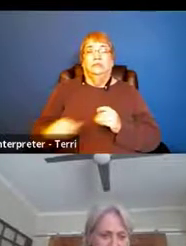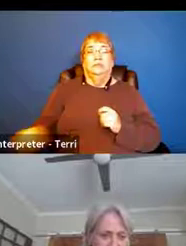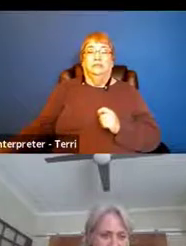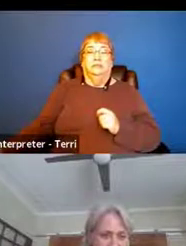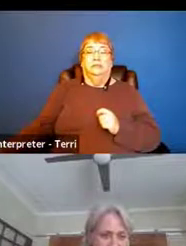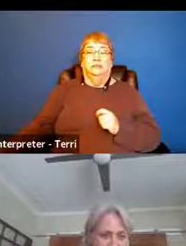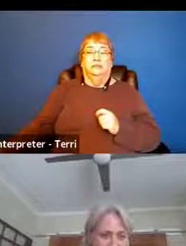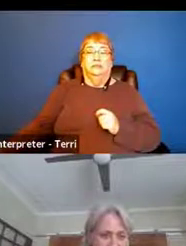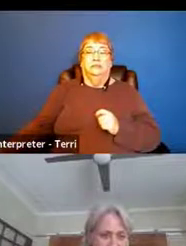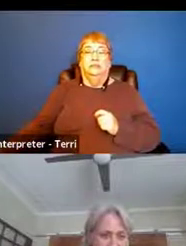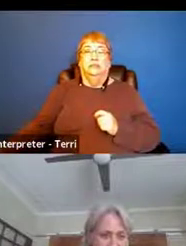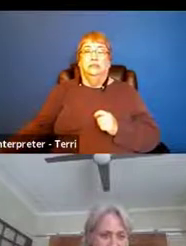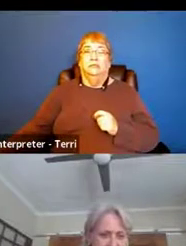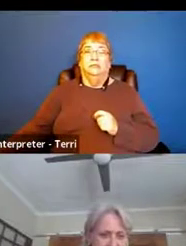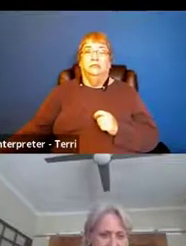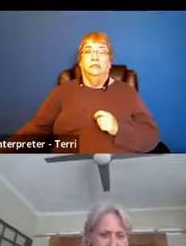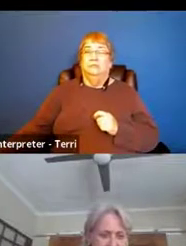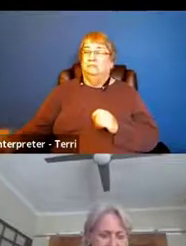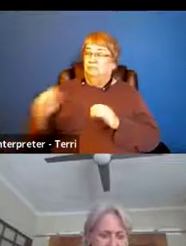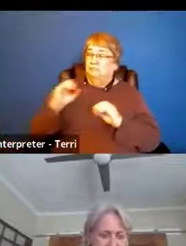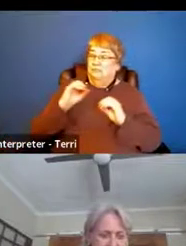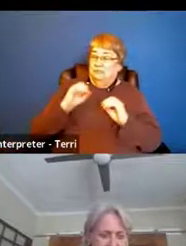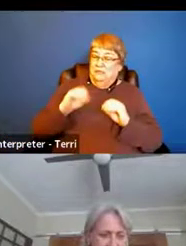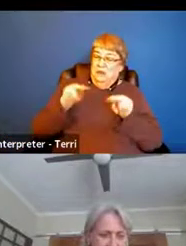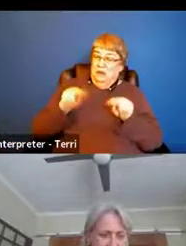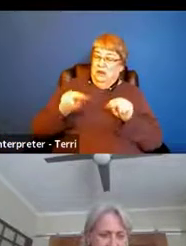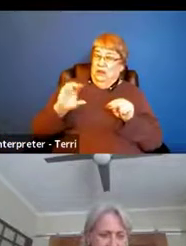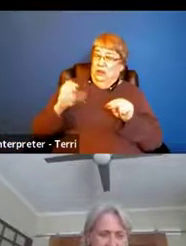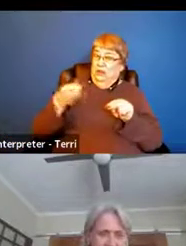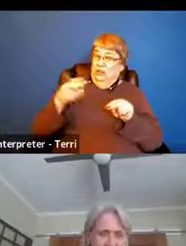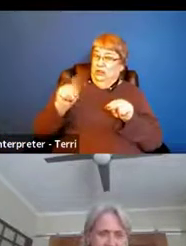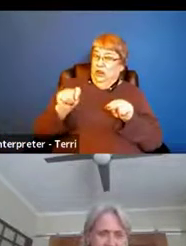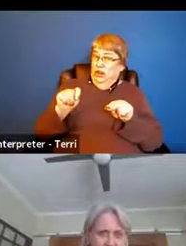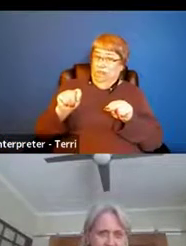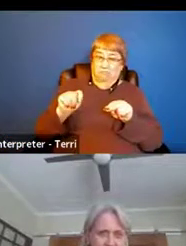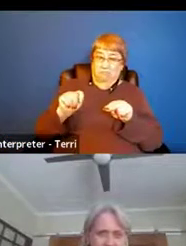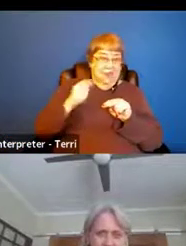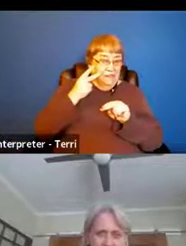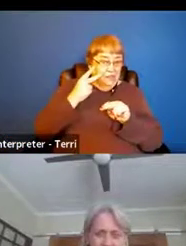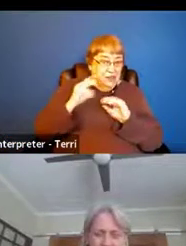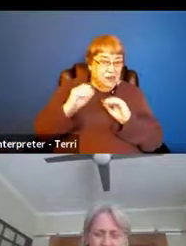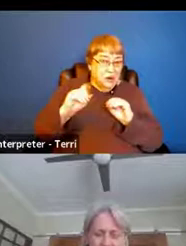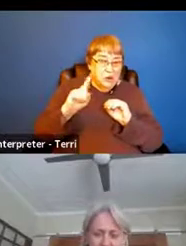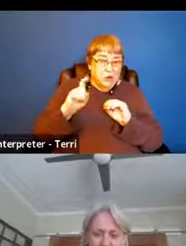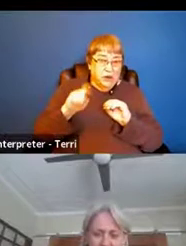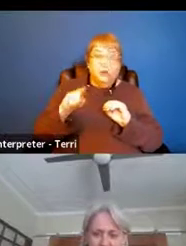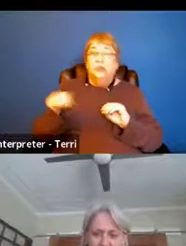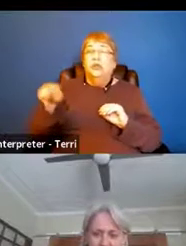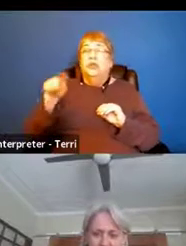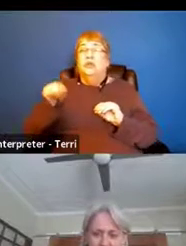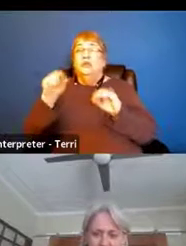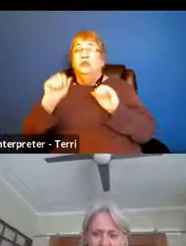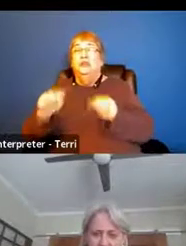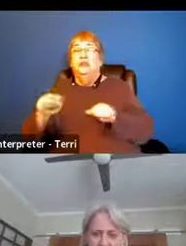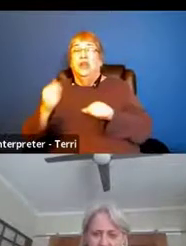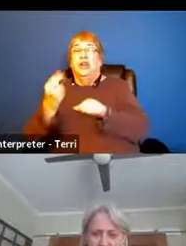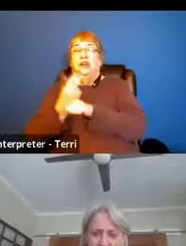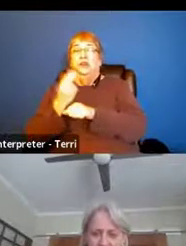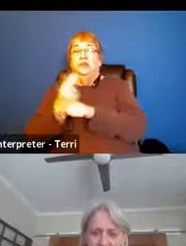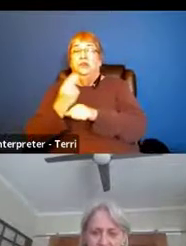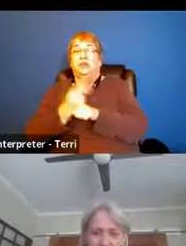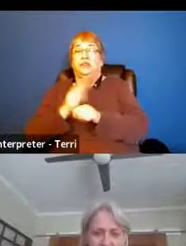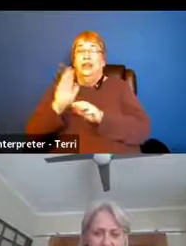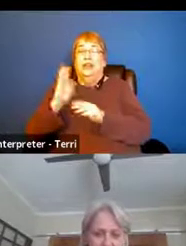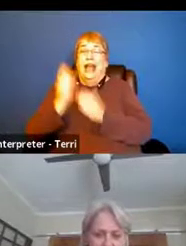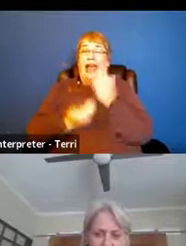I haven't seen any questions come in. So just as a reminder, feel free to put your question either in the chat or use the raise hand